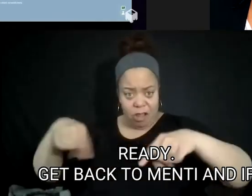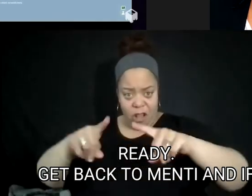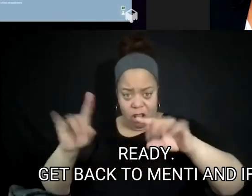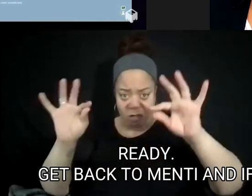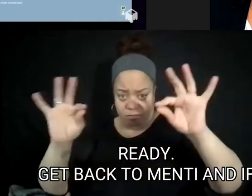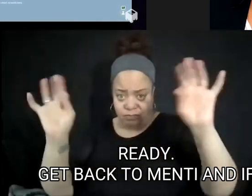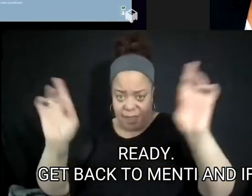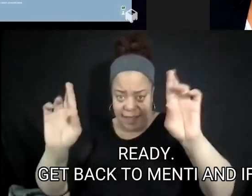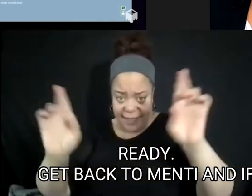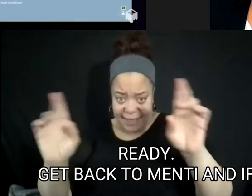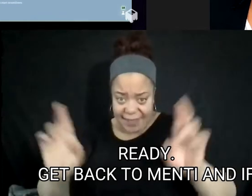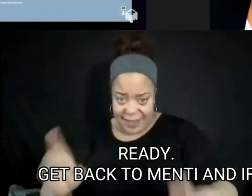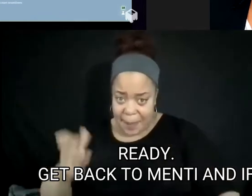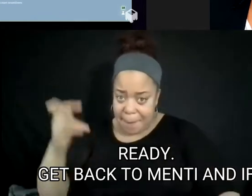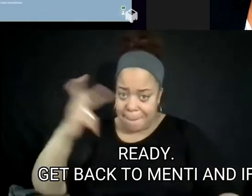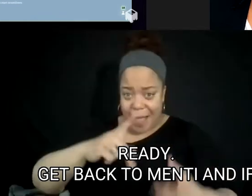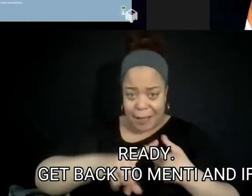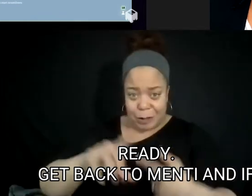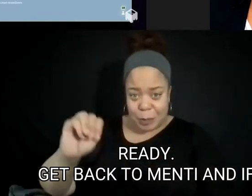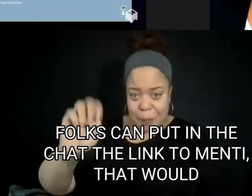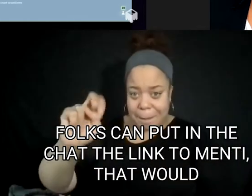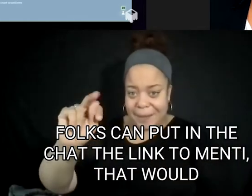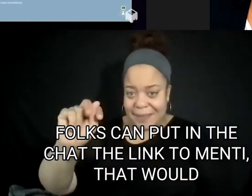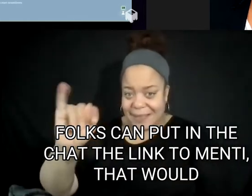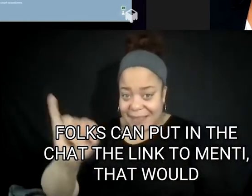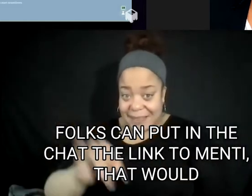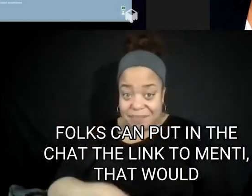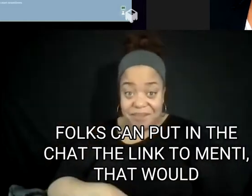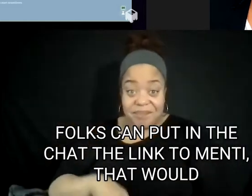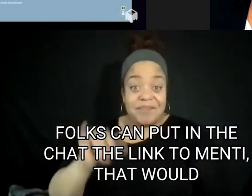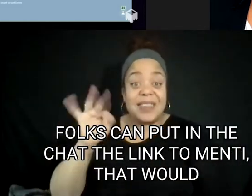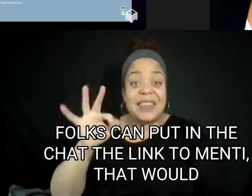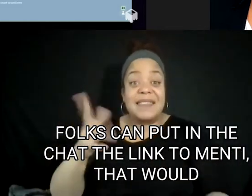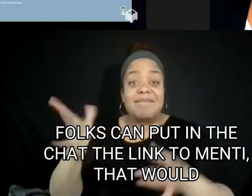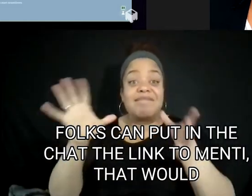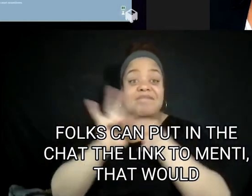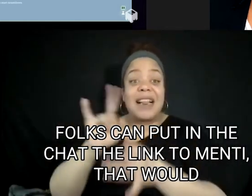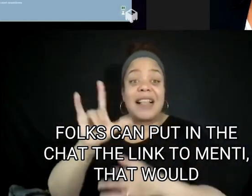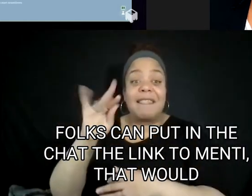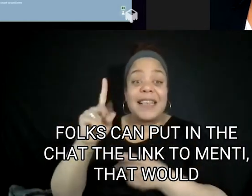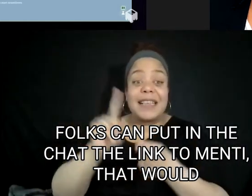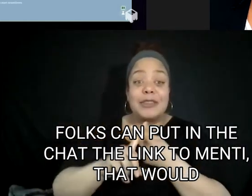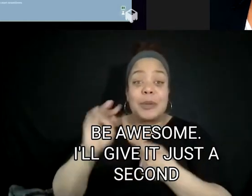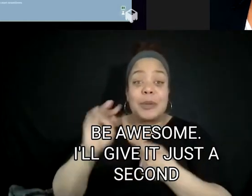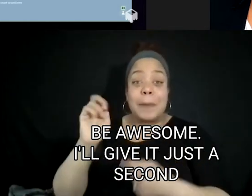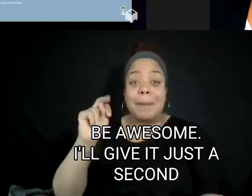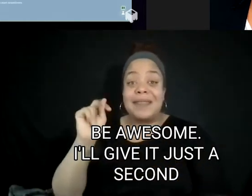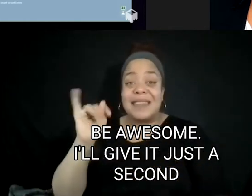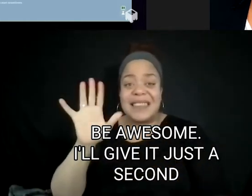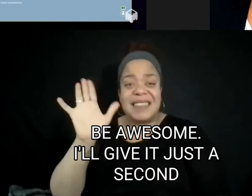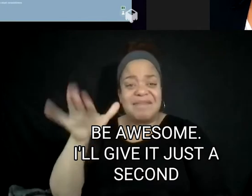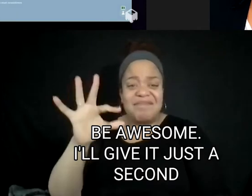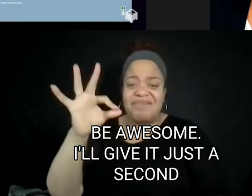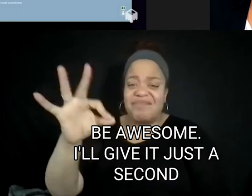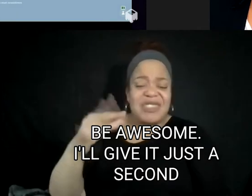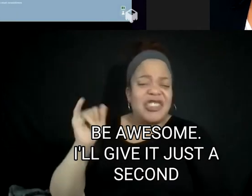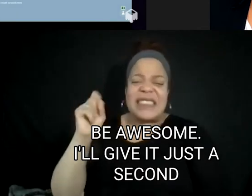that'd be awesome. And I'll give it just a second before I press enter.